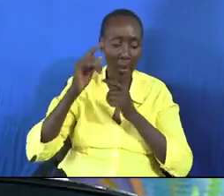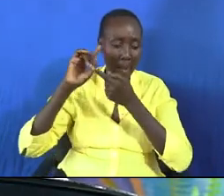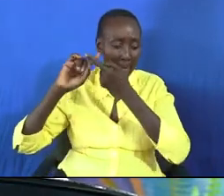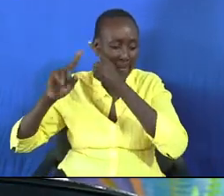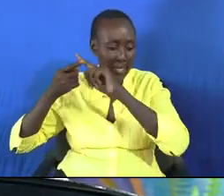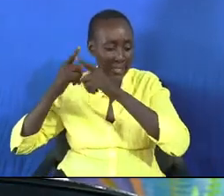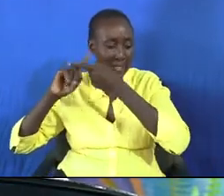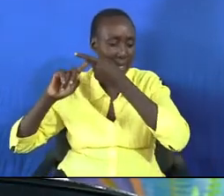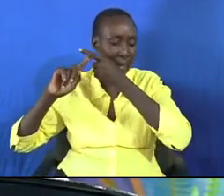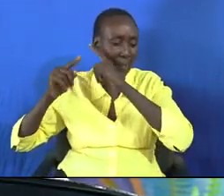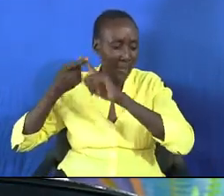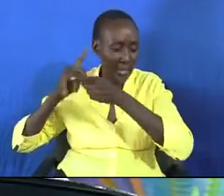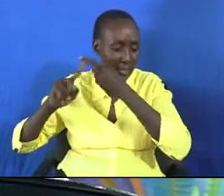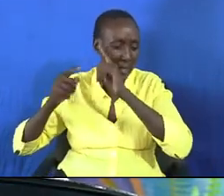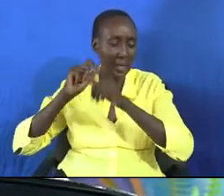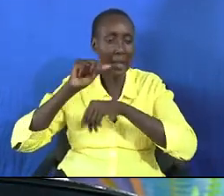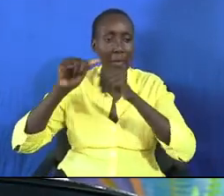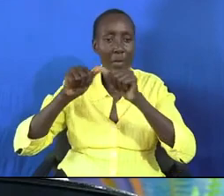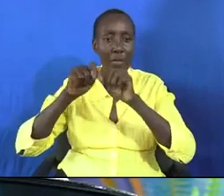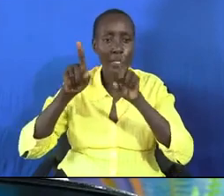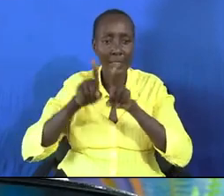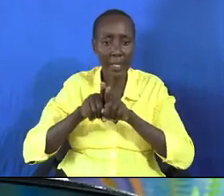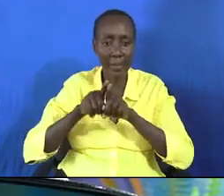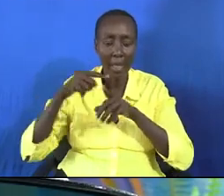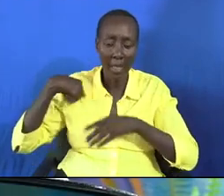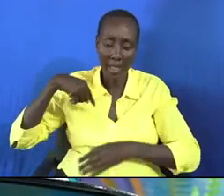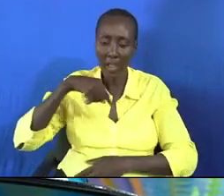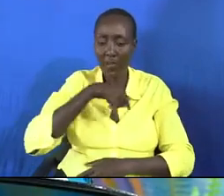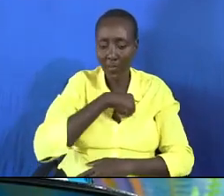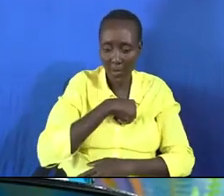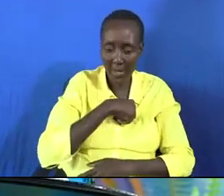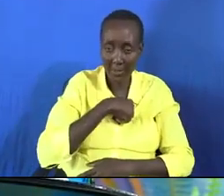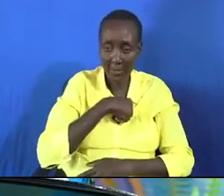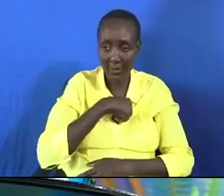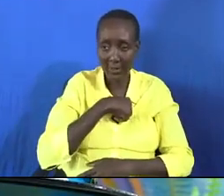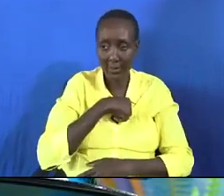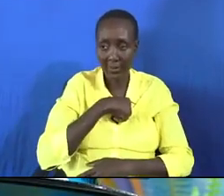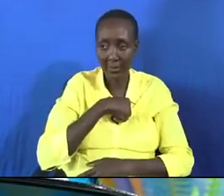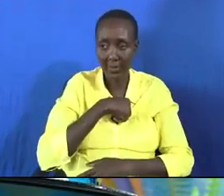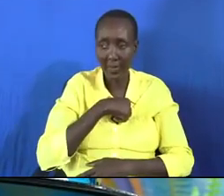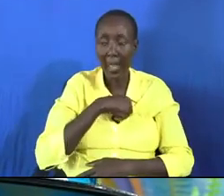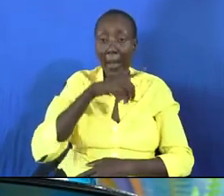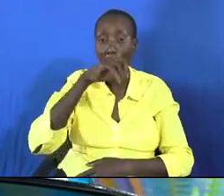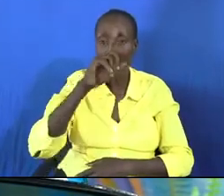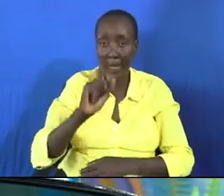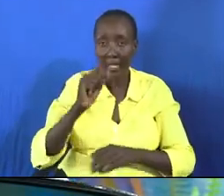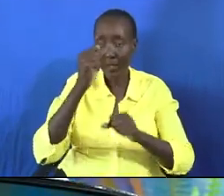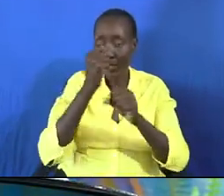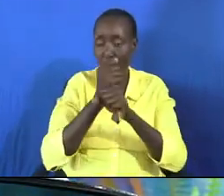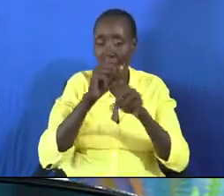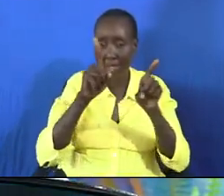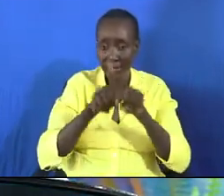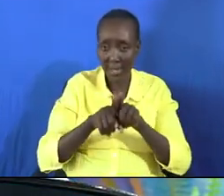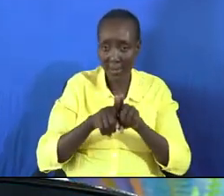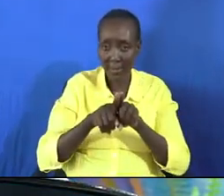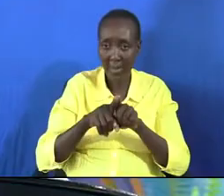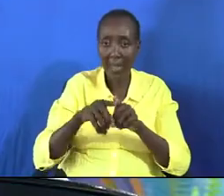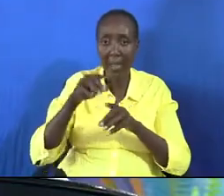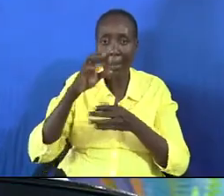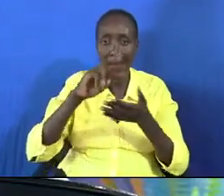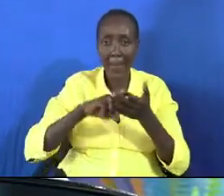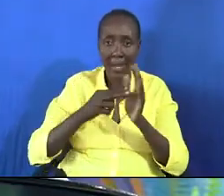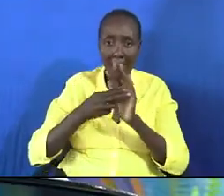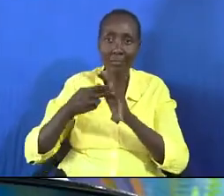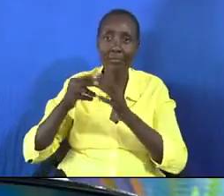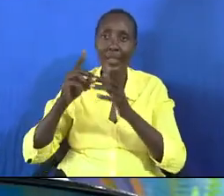meditated on this. And for us, if we have to do the same thing, we need to meditate on God's